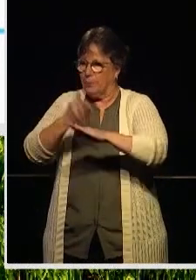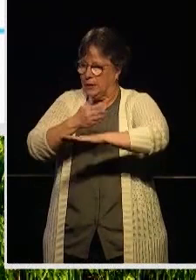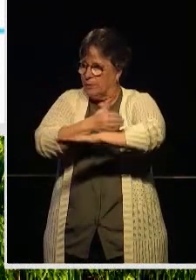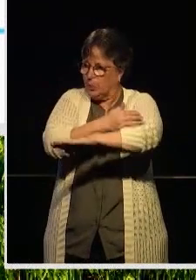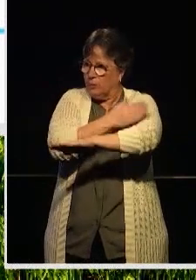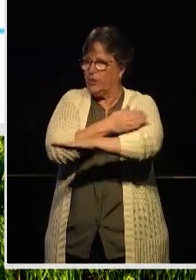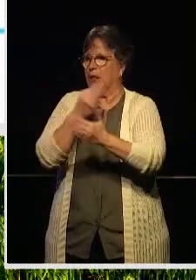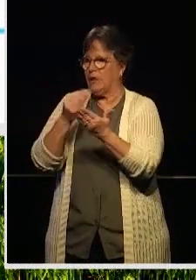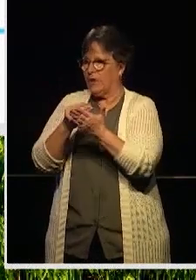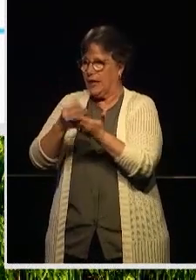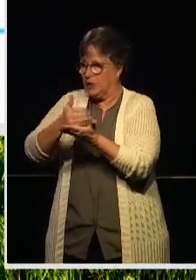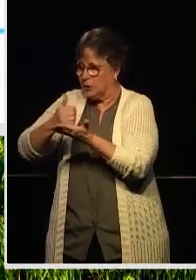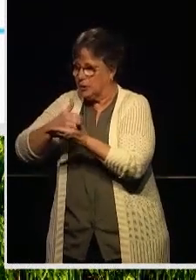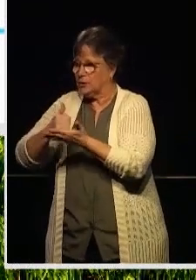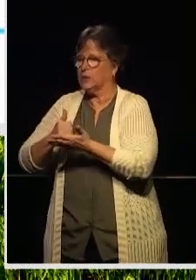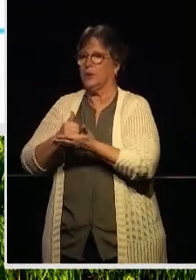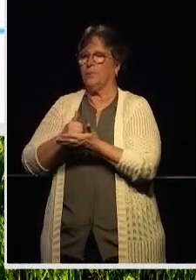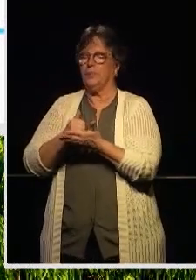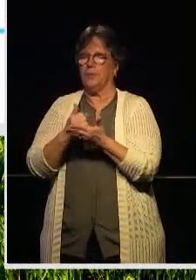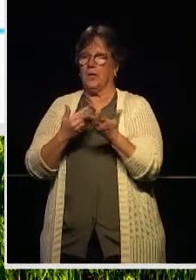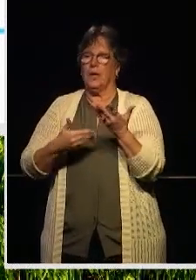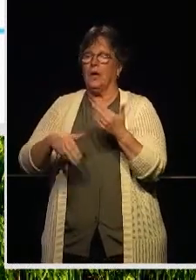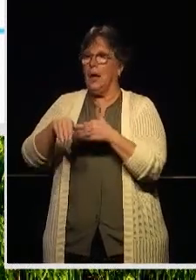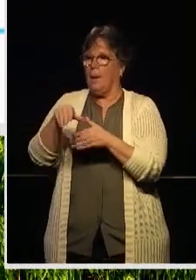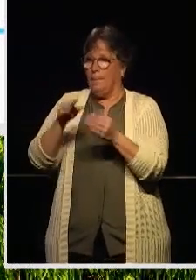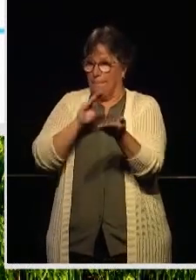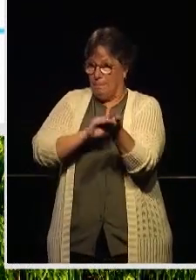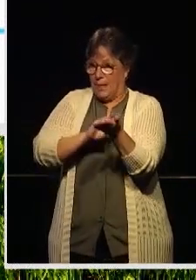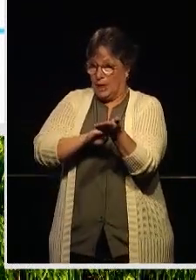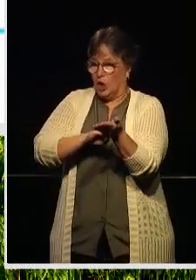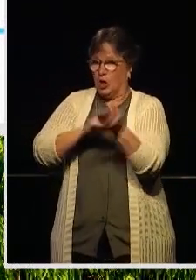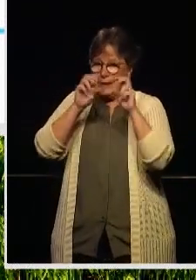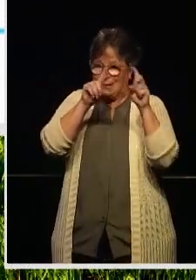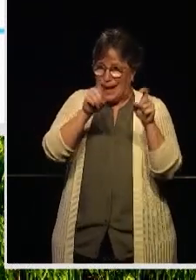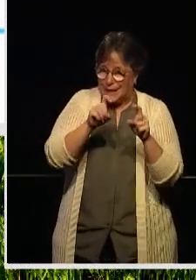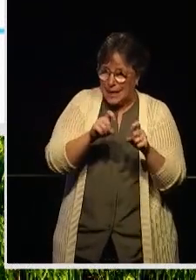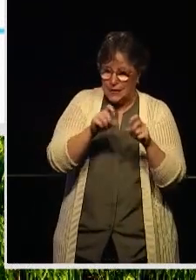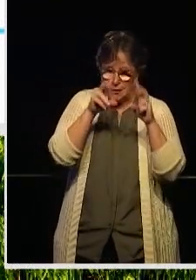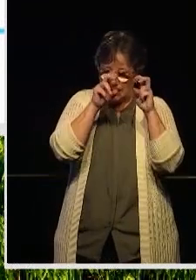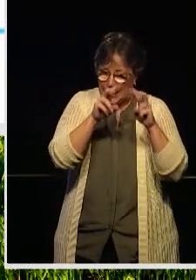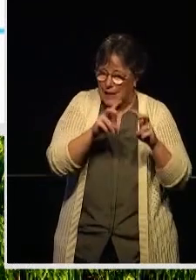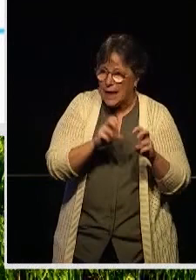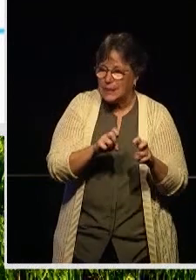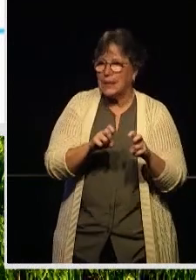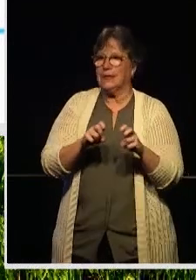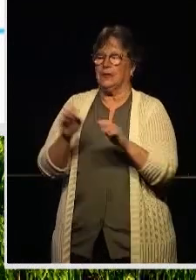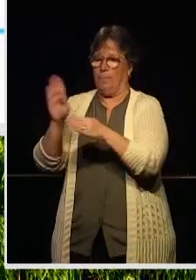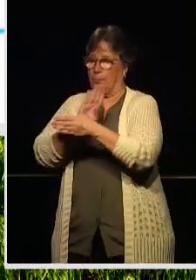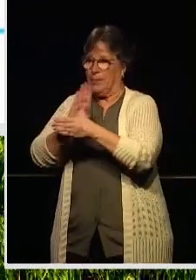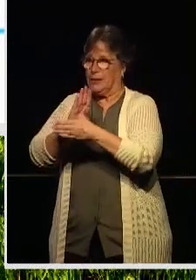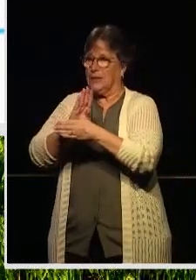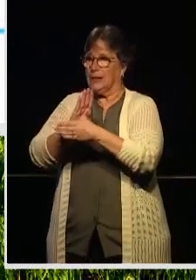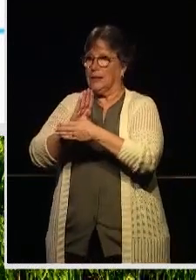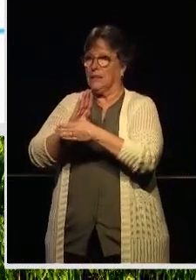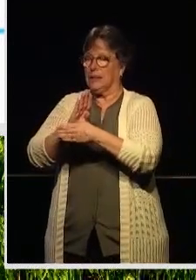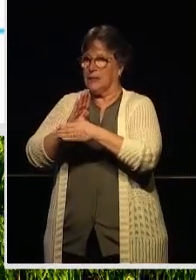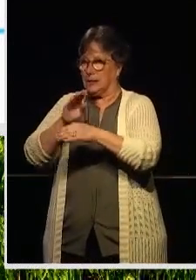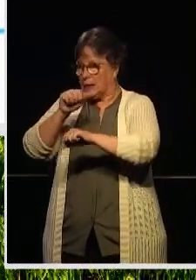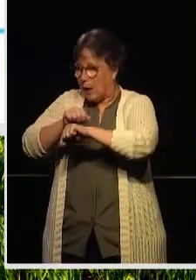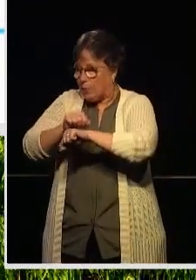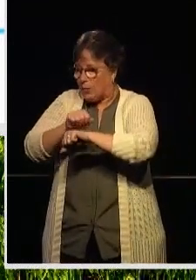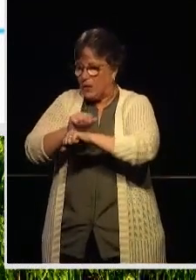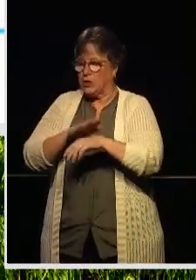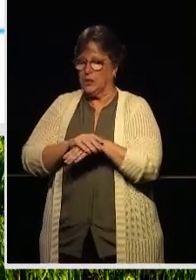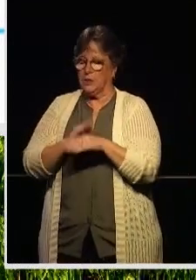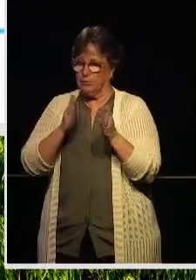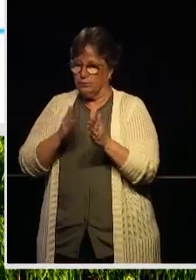in medical diagnostics, biomedical engineering, product development, business and operations. And we are backed